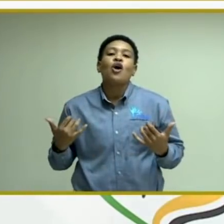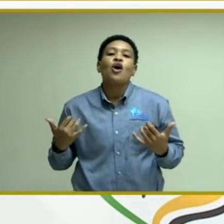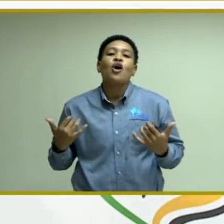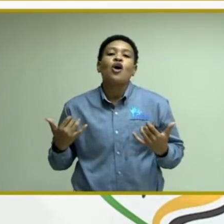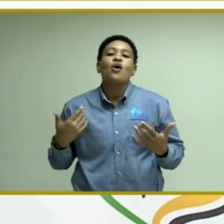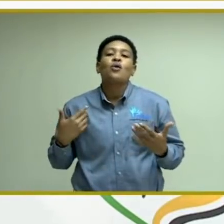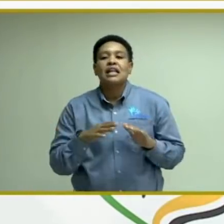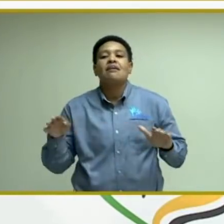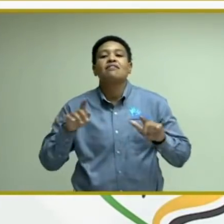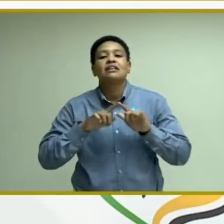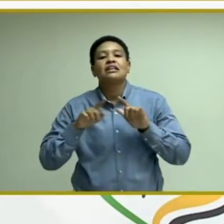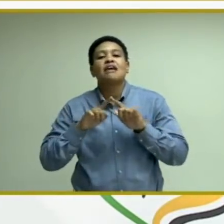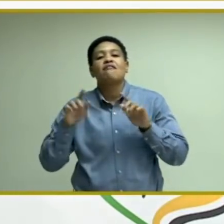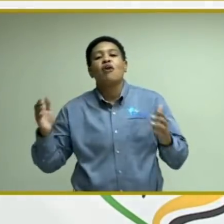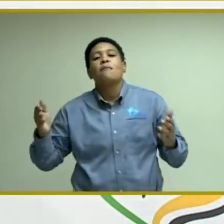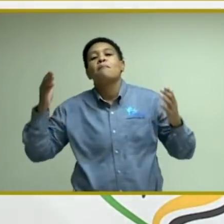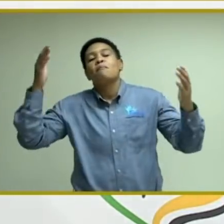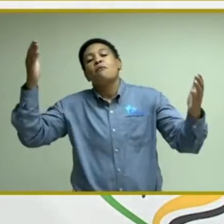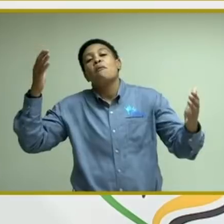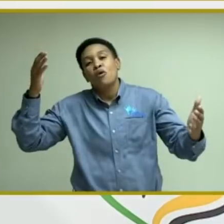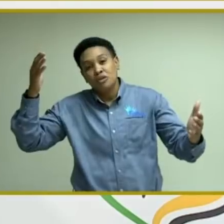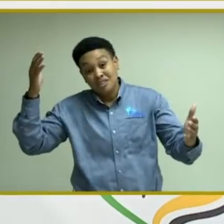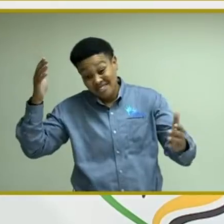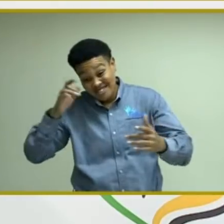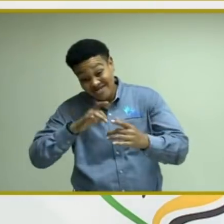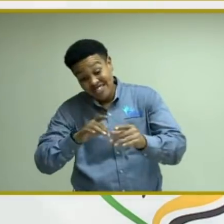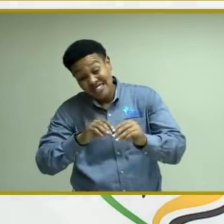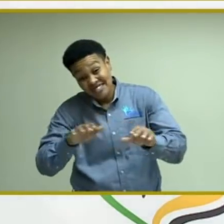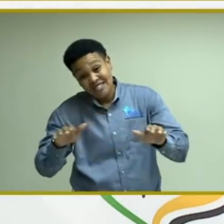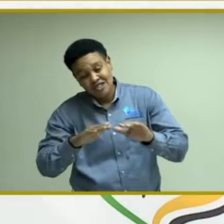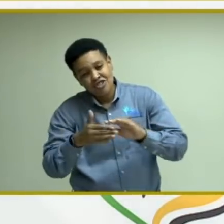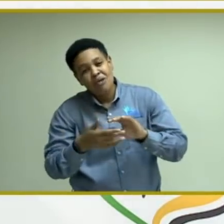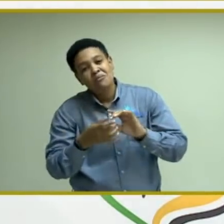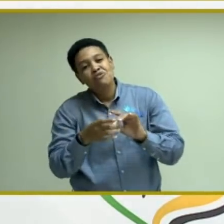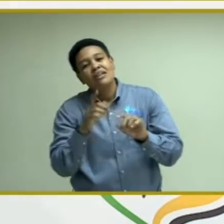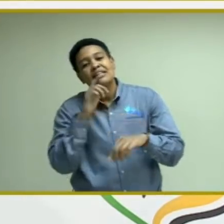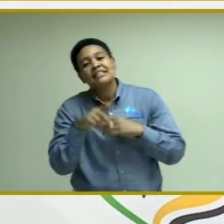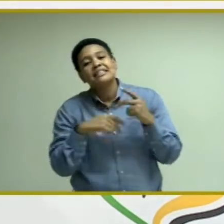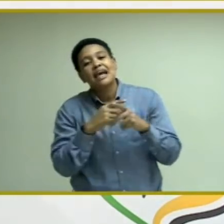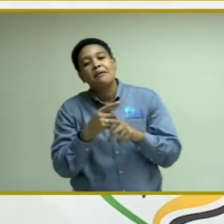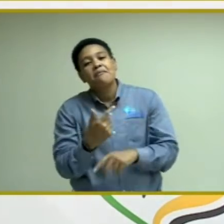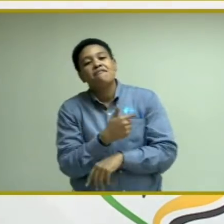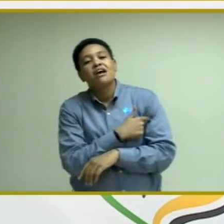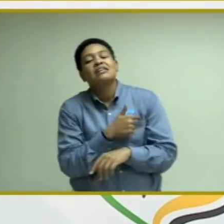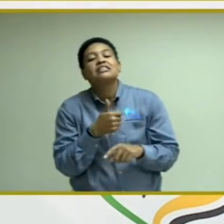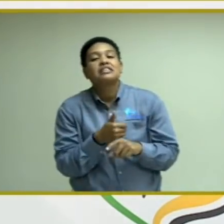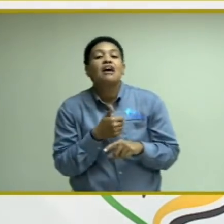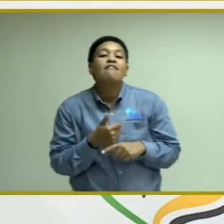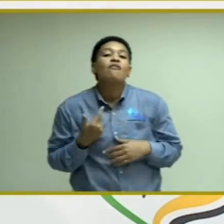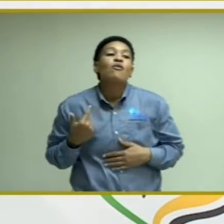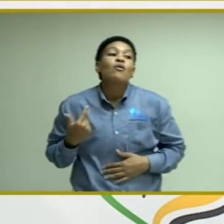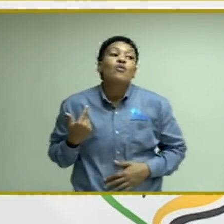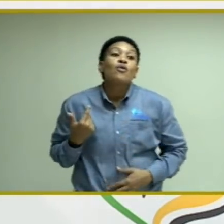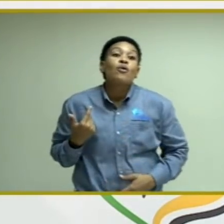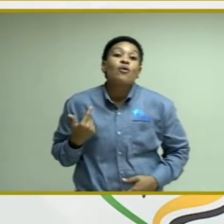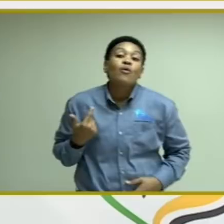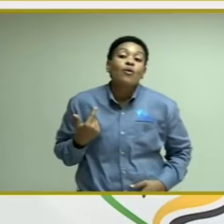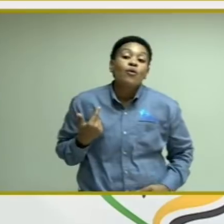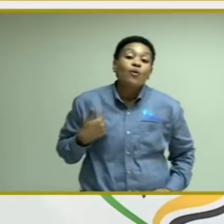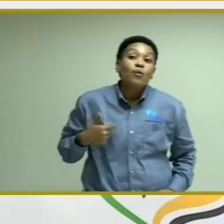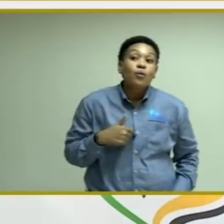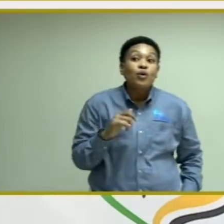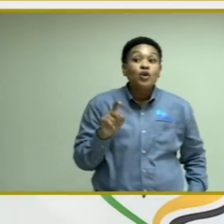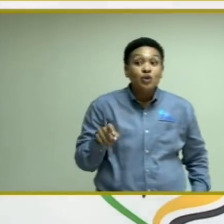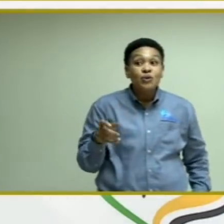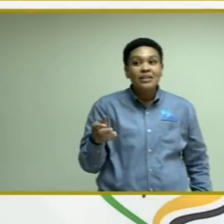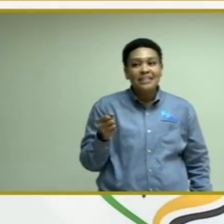stage, there are different proposals to country around the type of vaccines that we are to